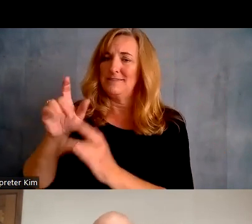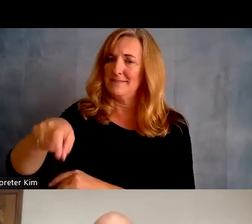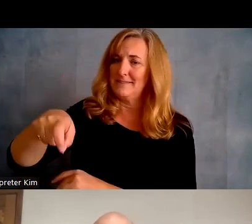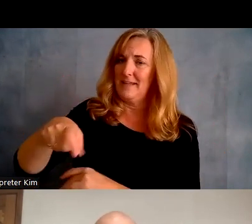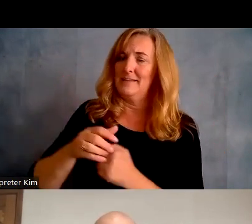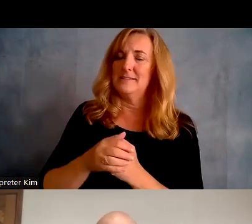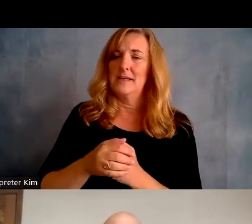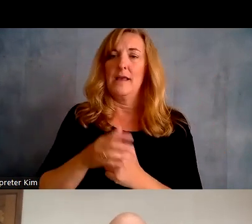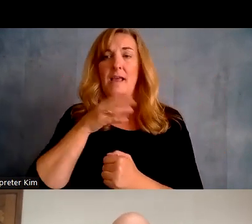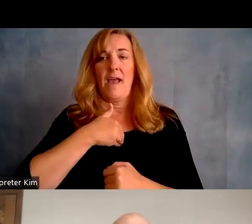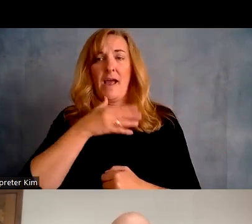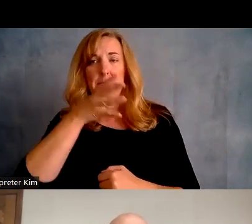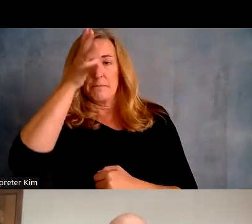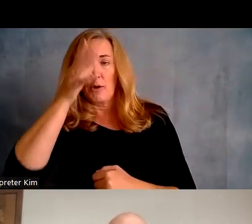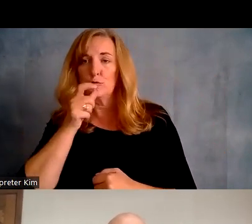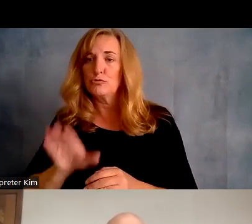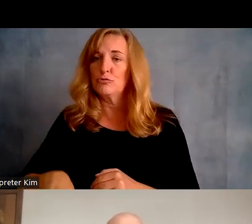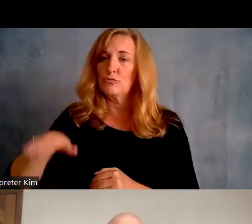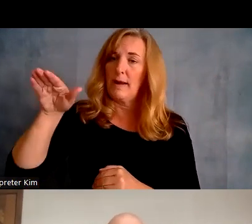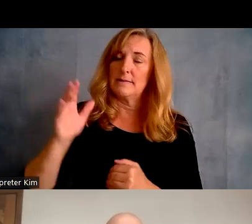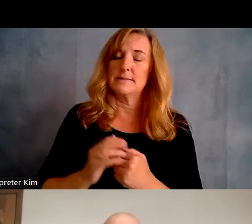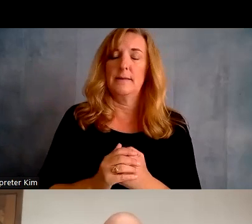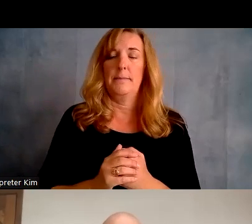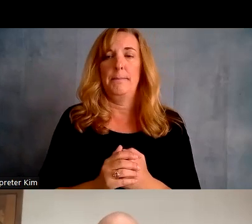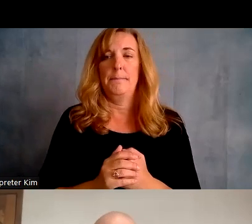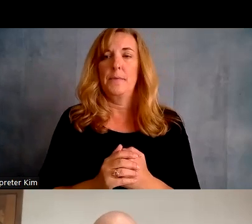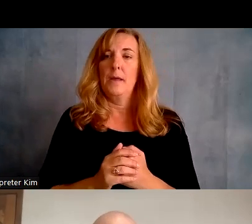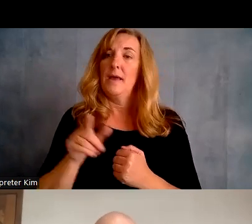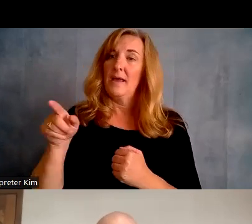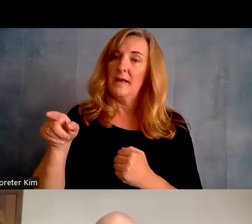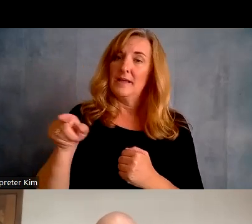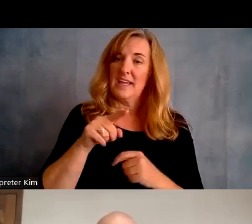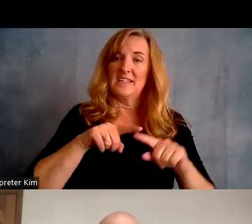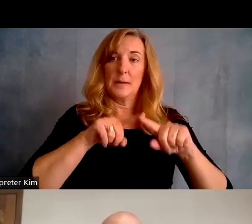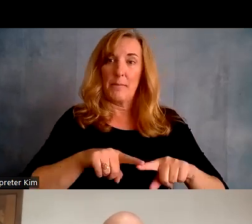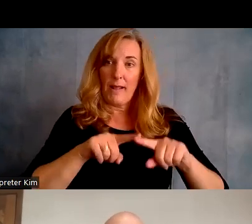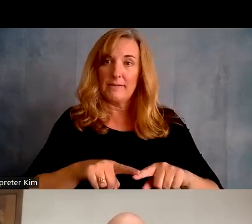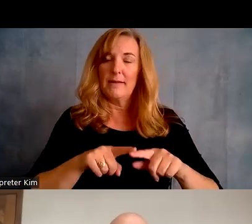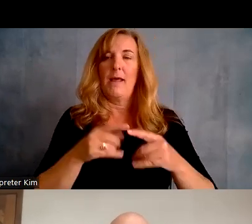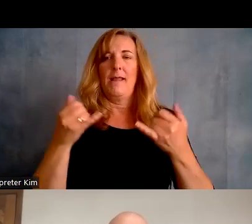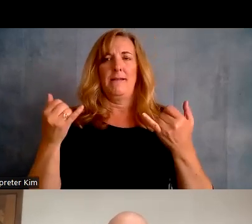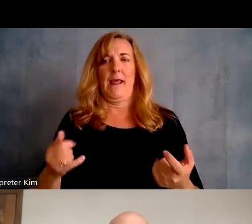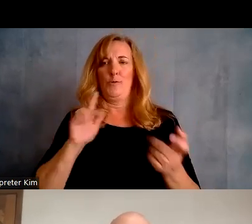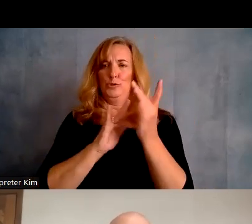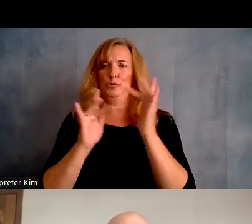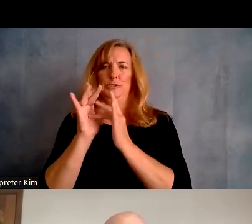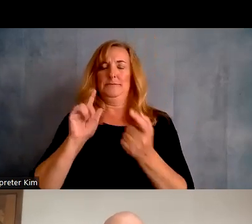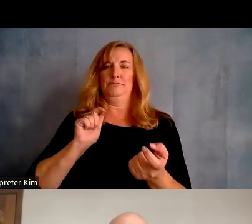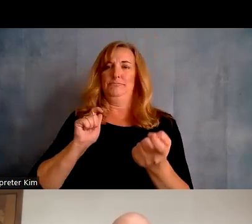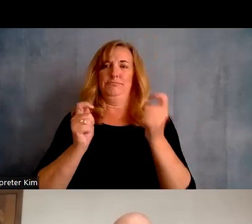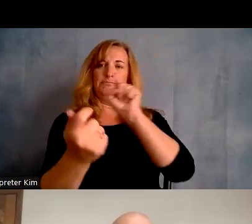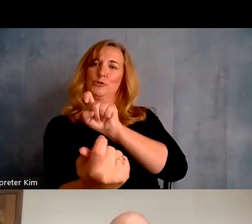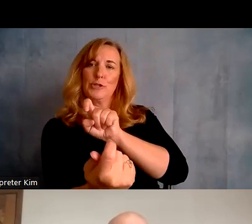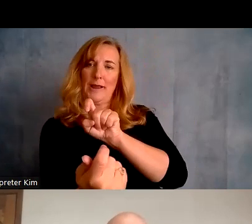had parents who raised him. He flipped hospitality on its head in terms of how you imagine it. And the most